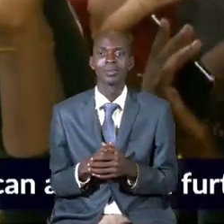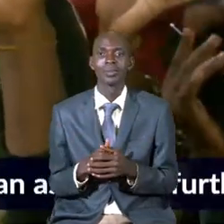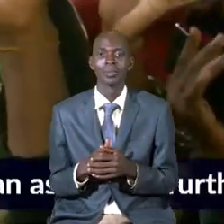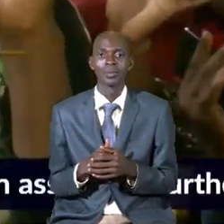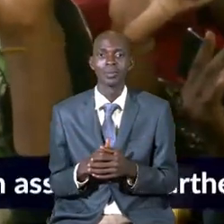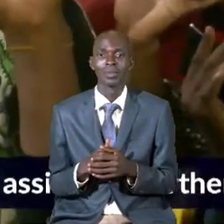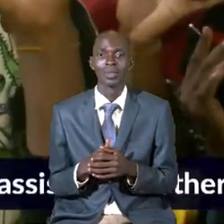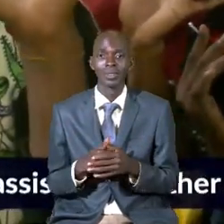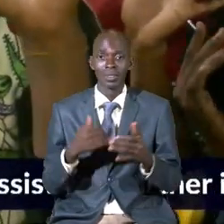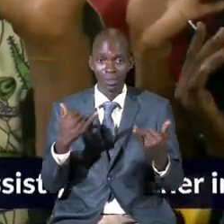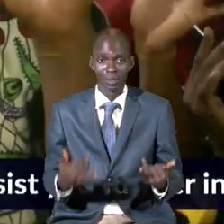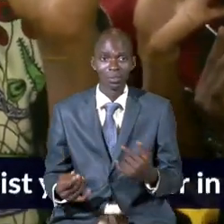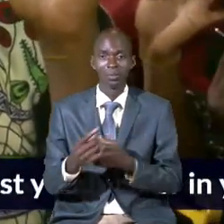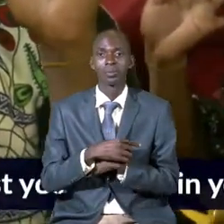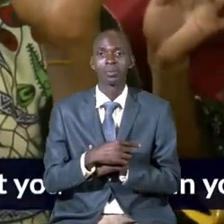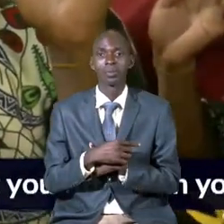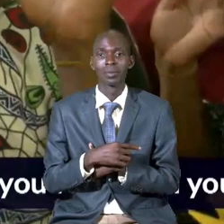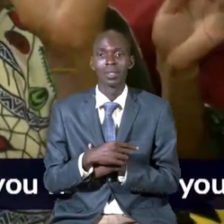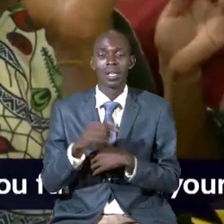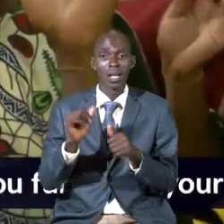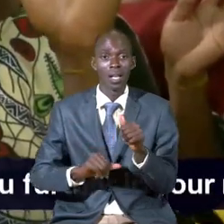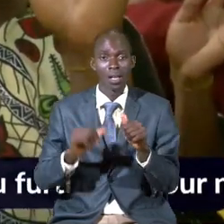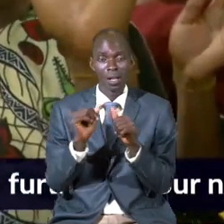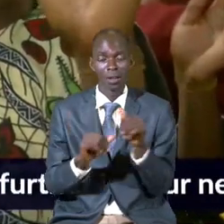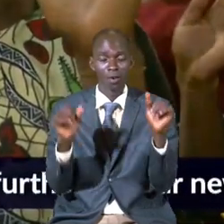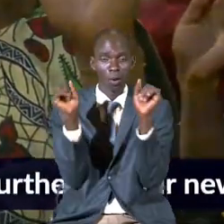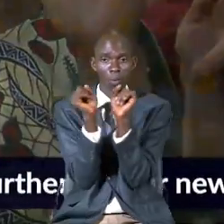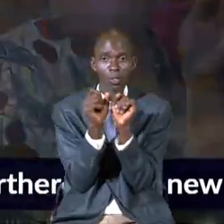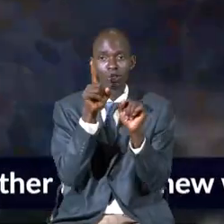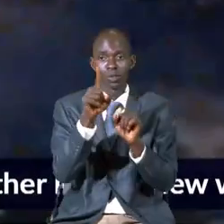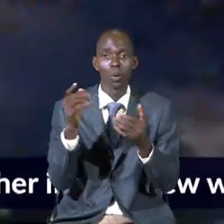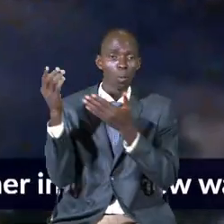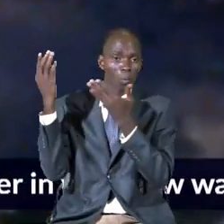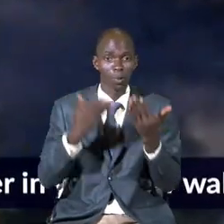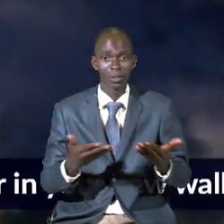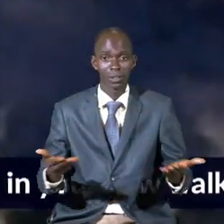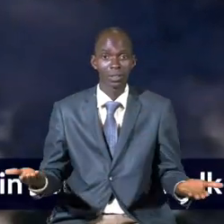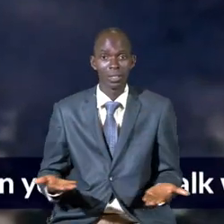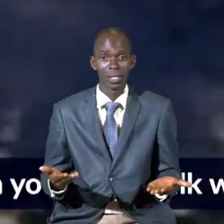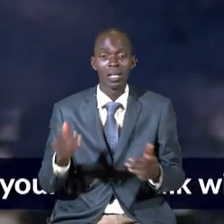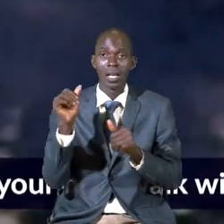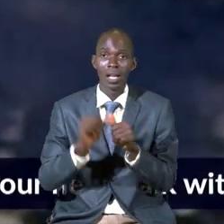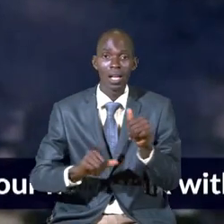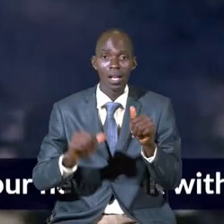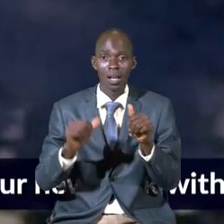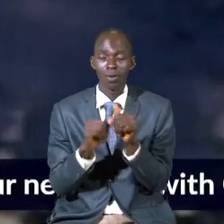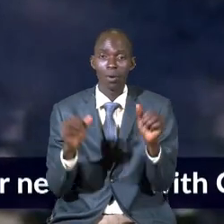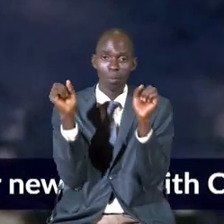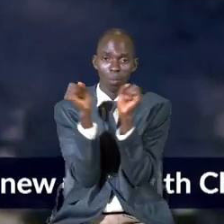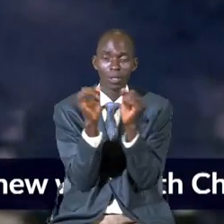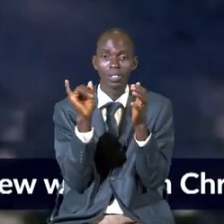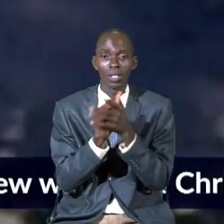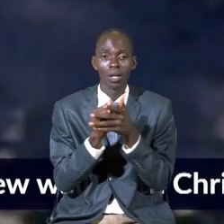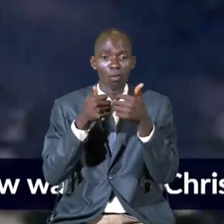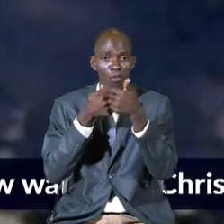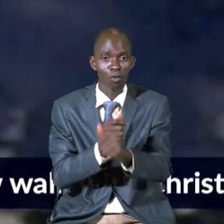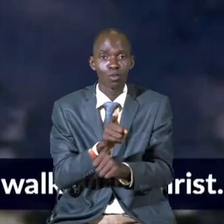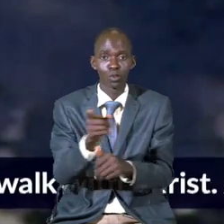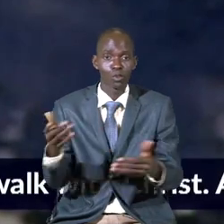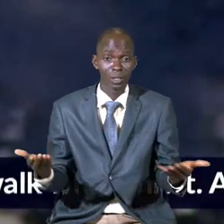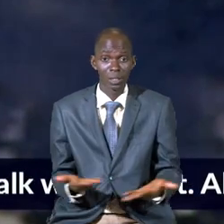today every bondage you're carried here every bondage that followed you here the